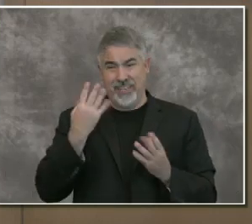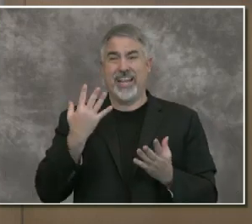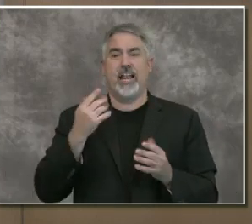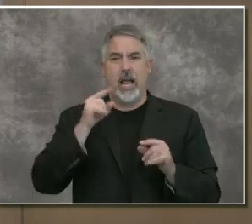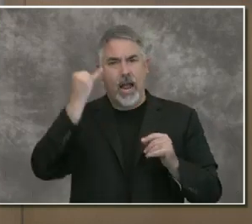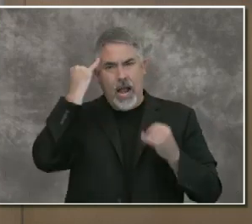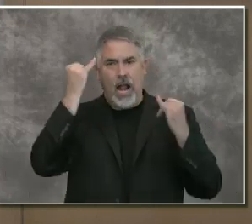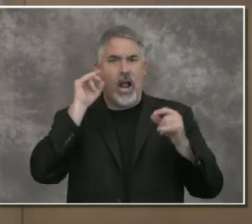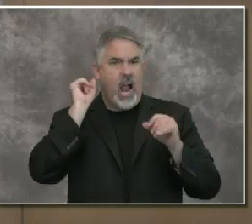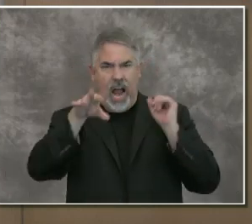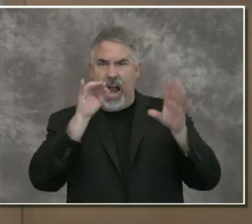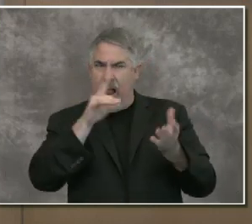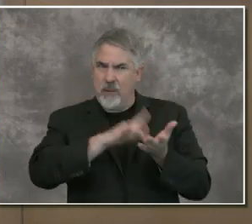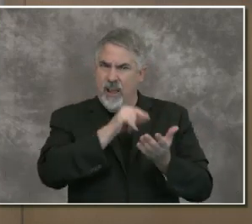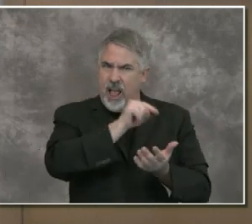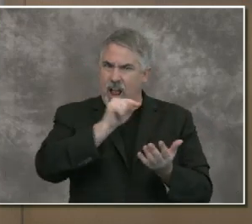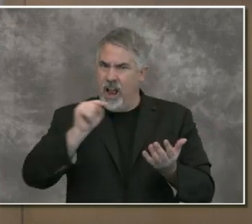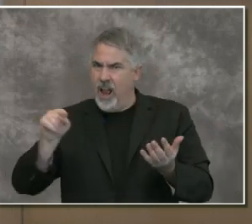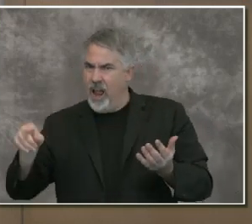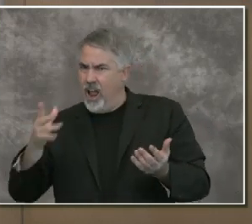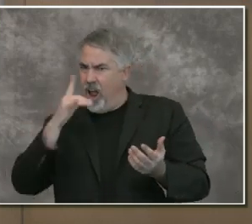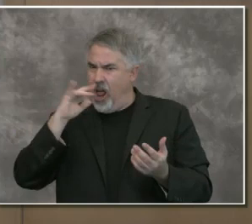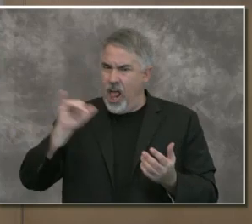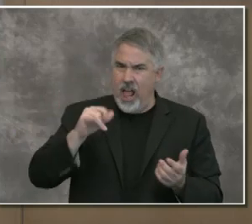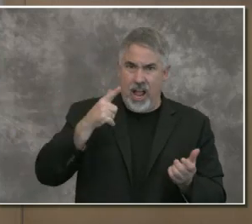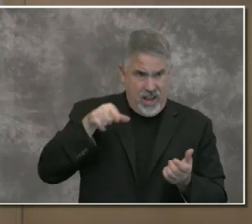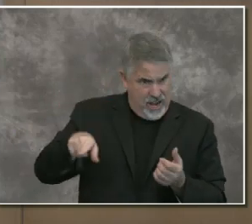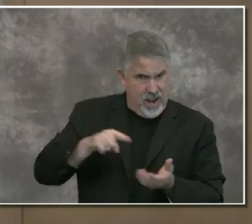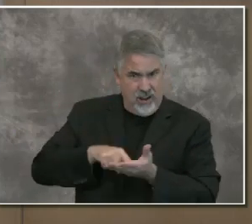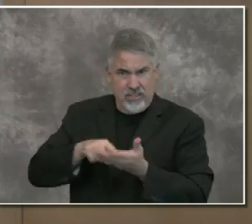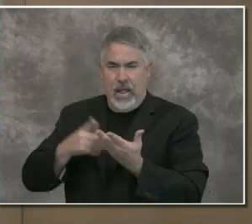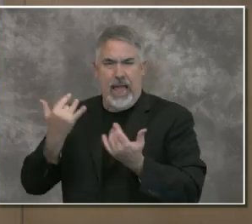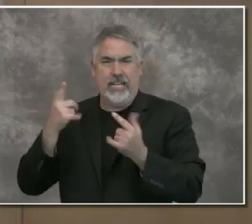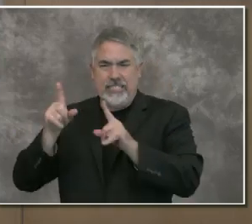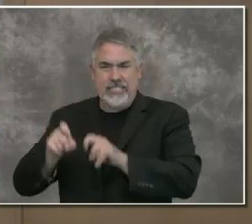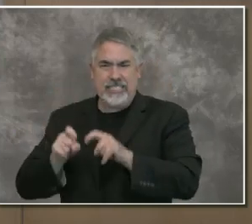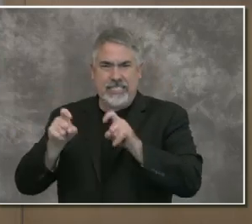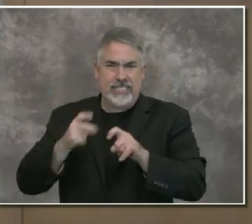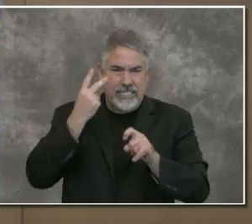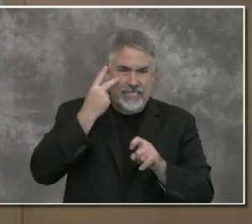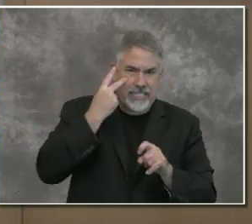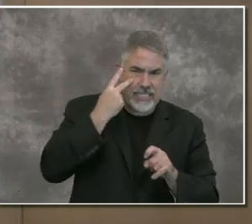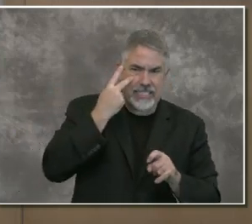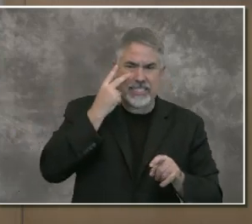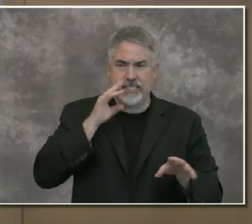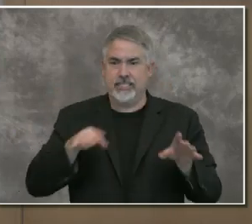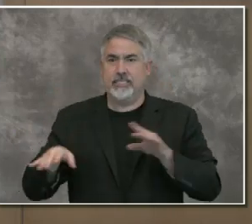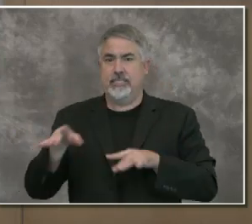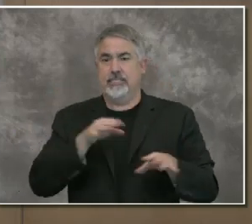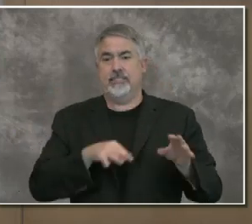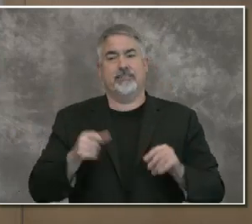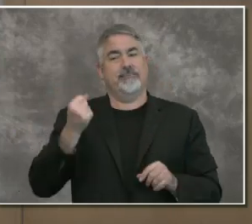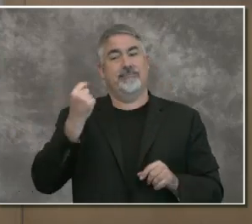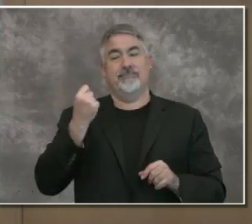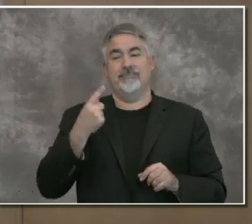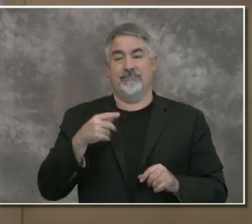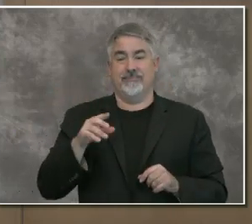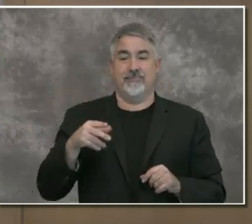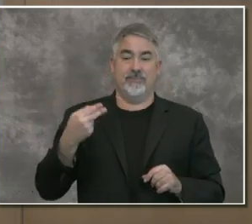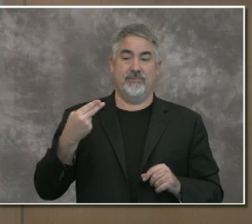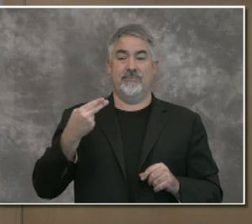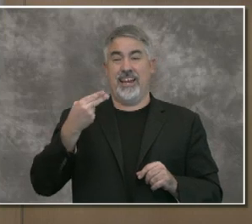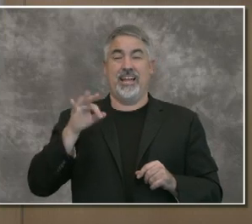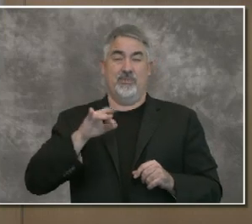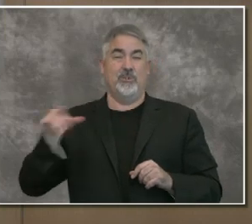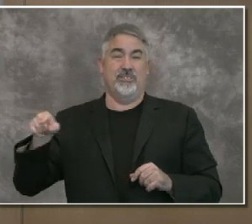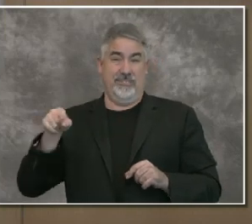study whether these drugs in fact work. And specifically with hydroxychloroquine, you know, that